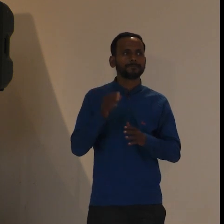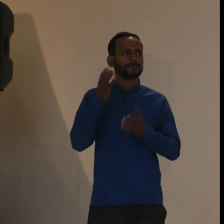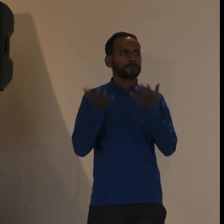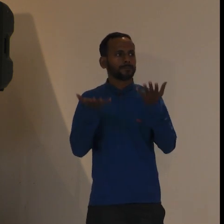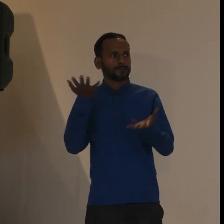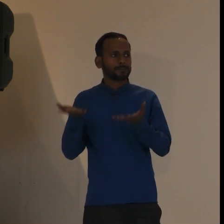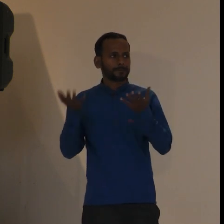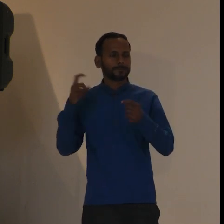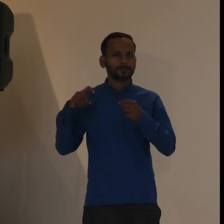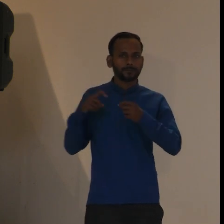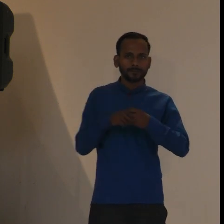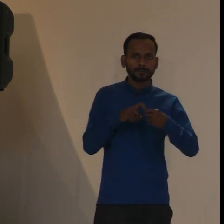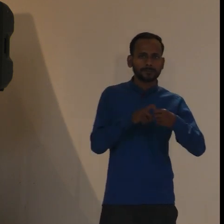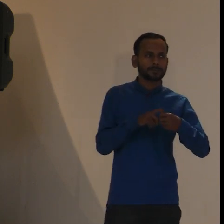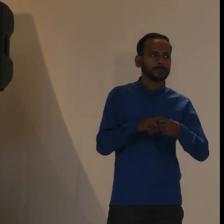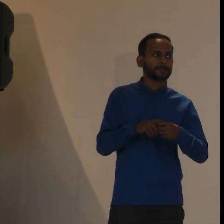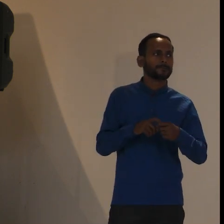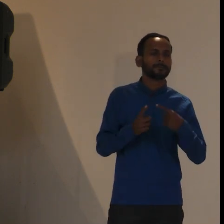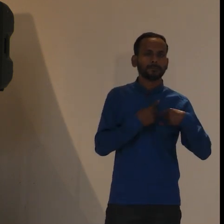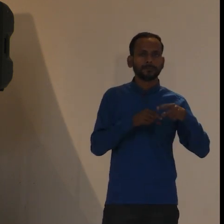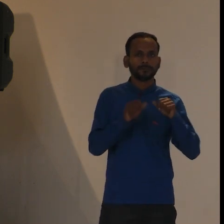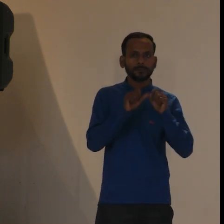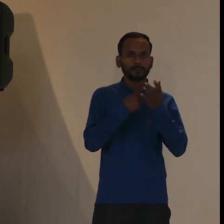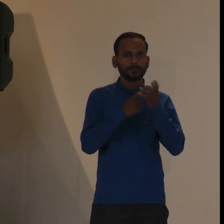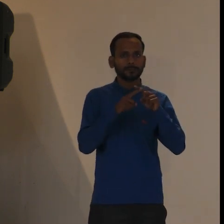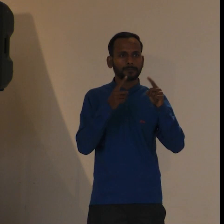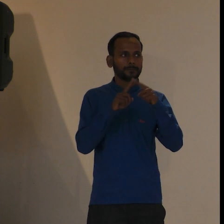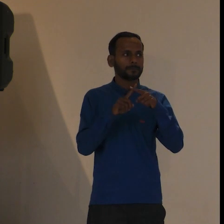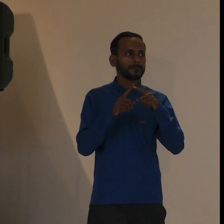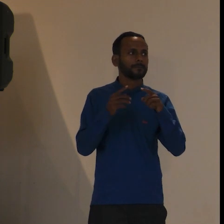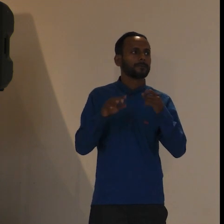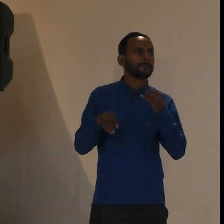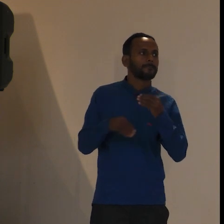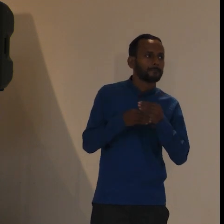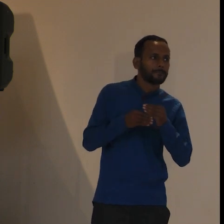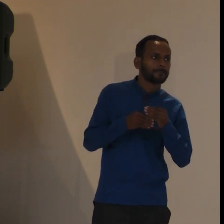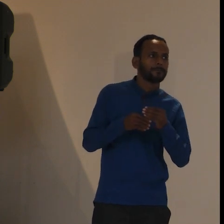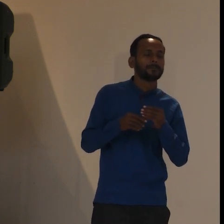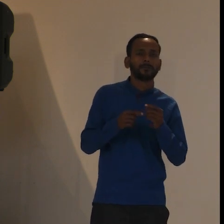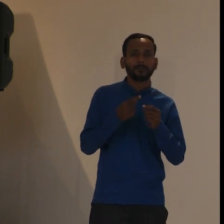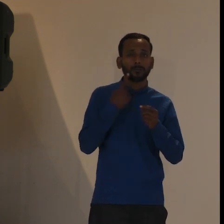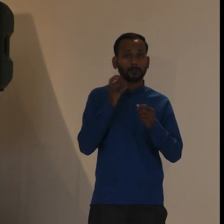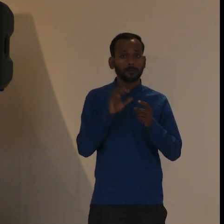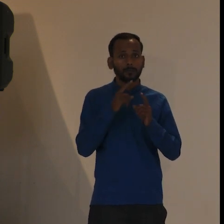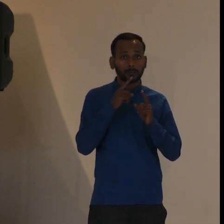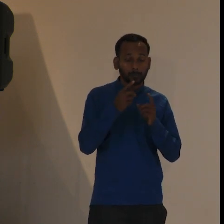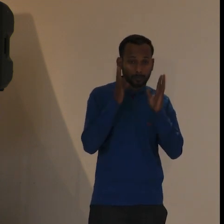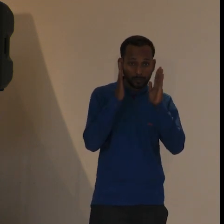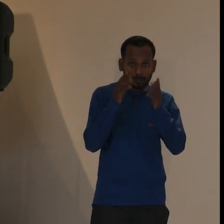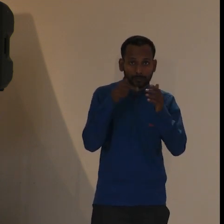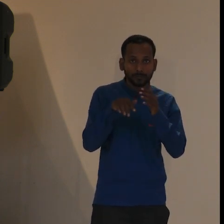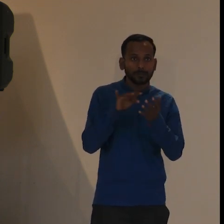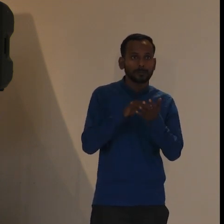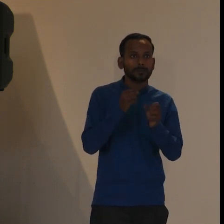well within the collection of the Museum of Christian Art. Once again, primarily focusing on the Indo-Portuguese art